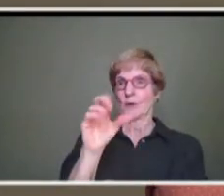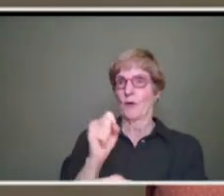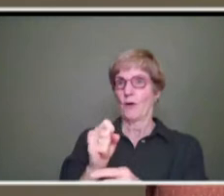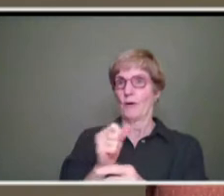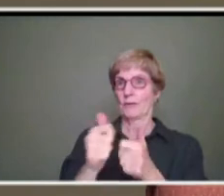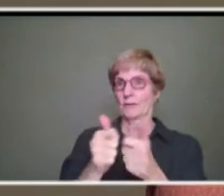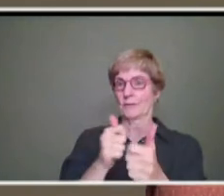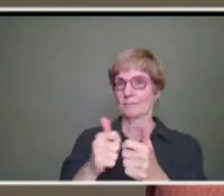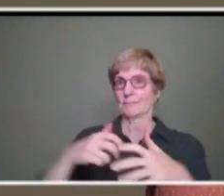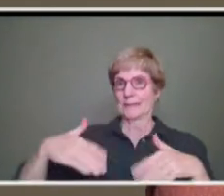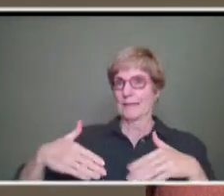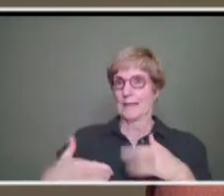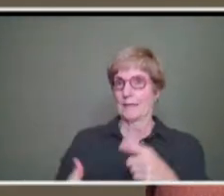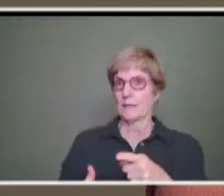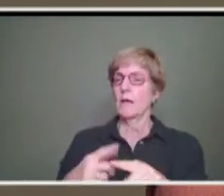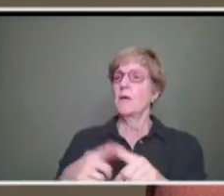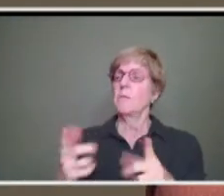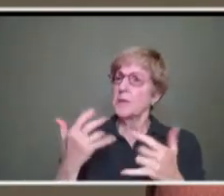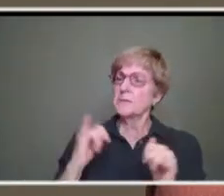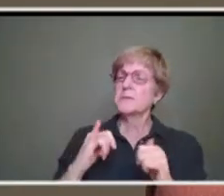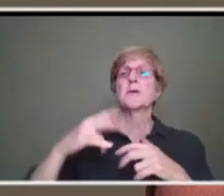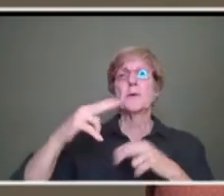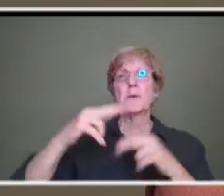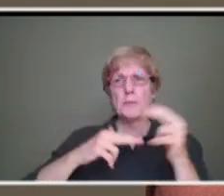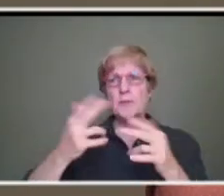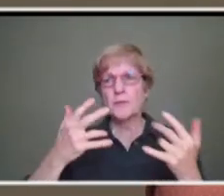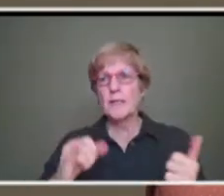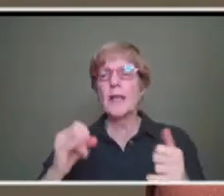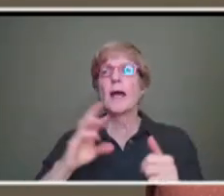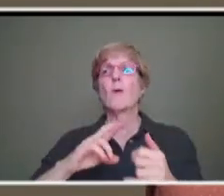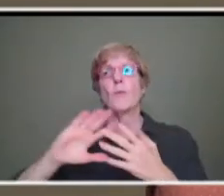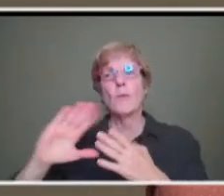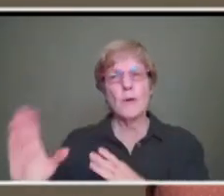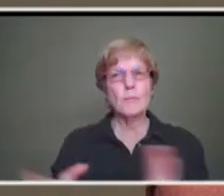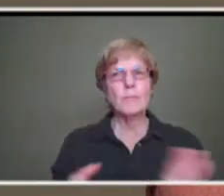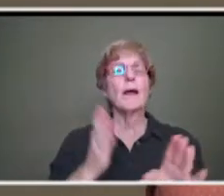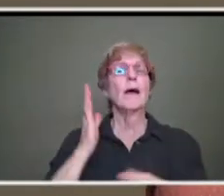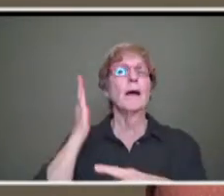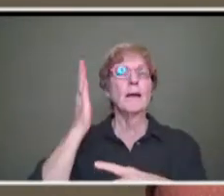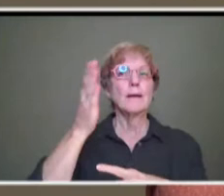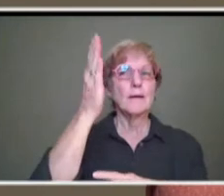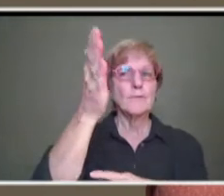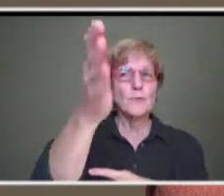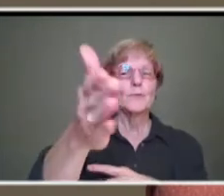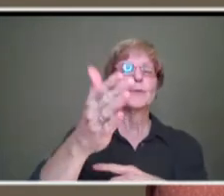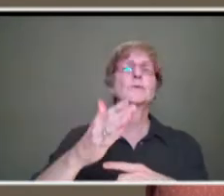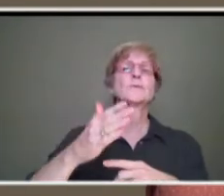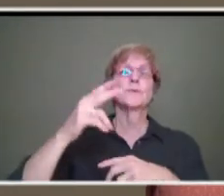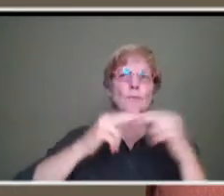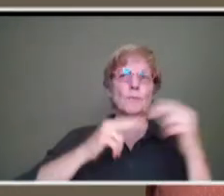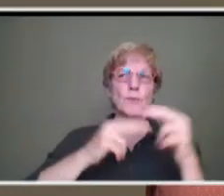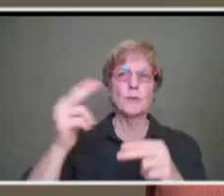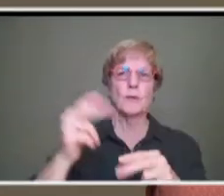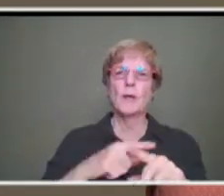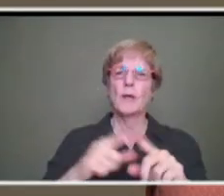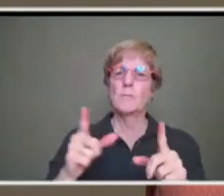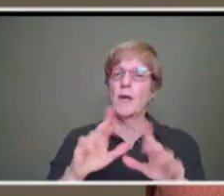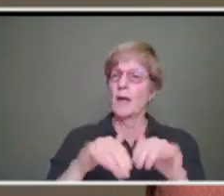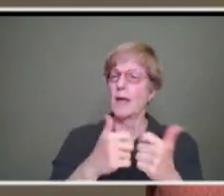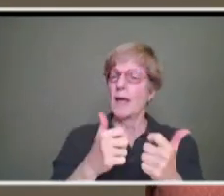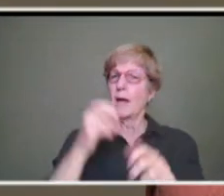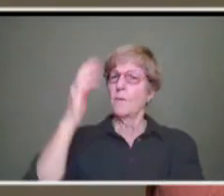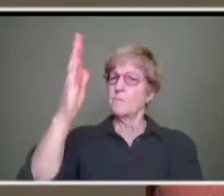uh construction or in the pipeline so is there a way where we can see sort of a future state